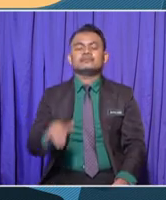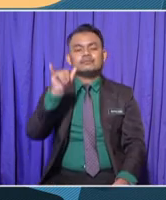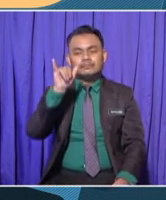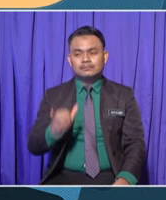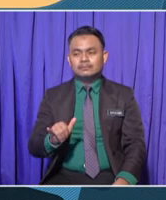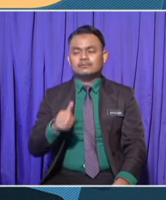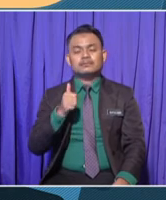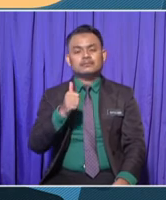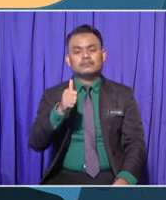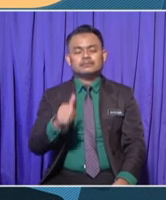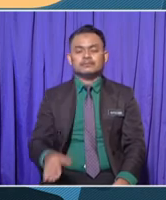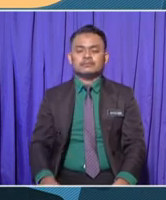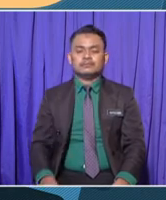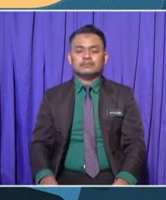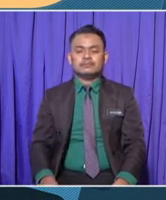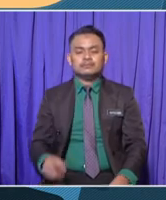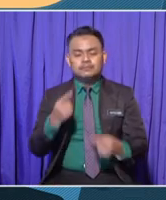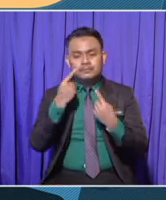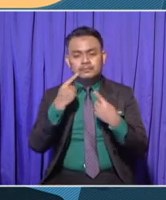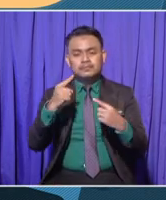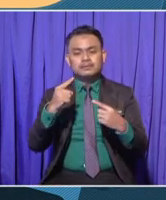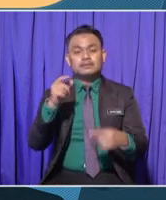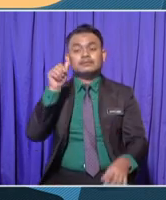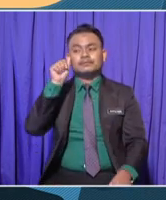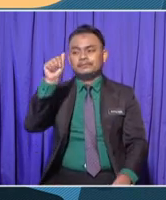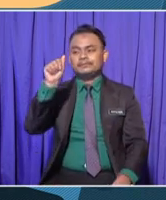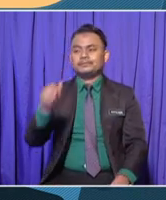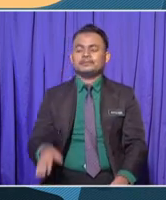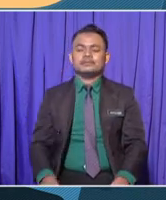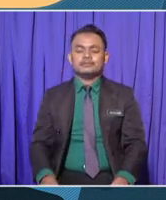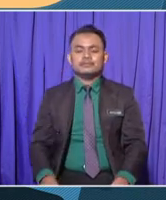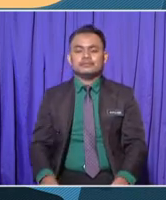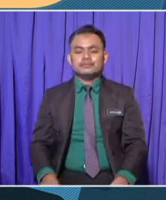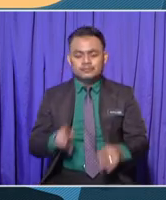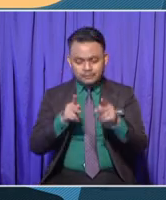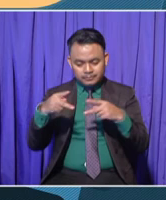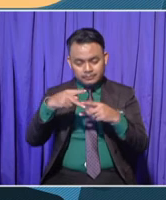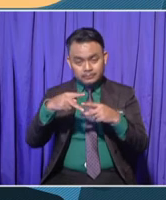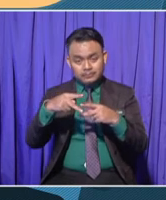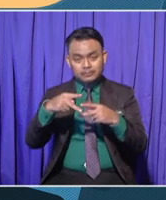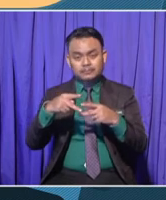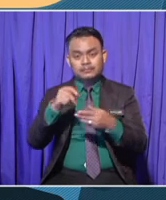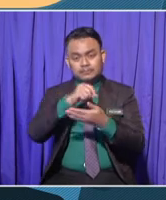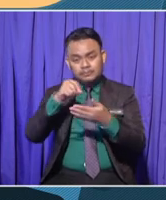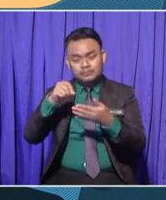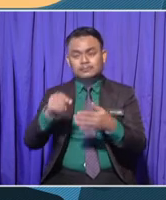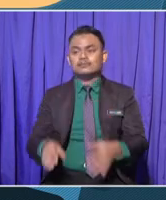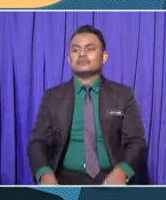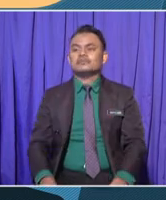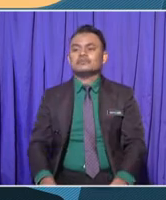Yes, very good. The answer is A. Pencil box.